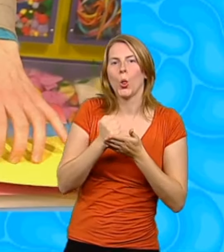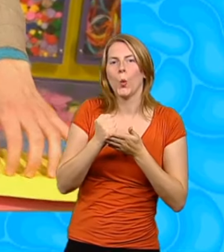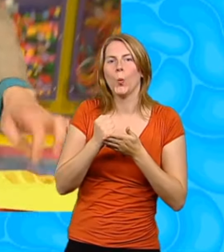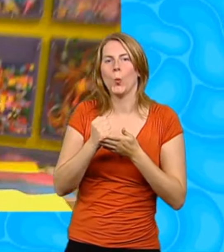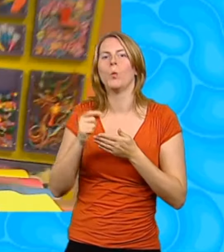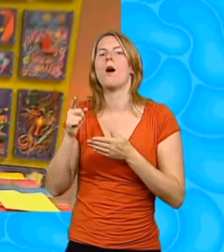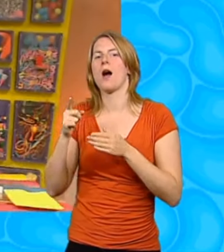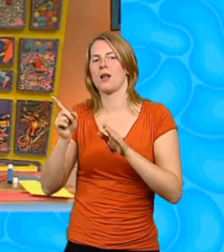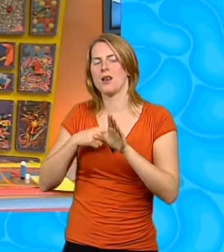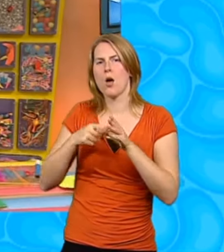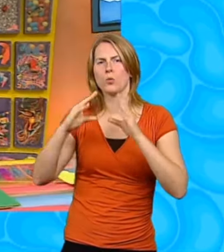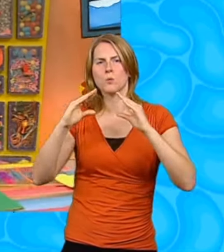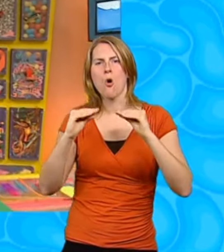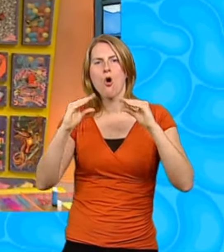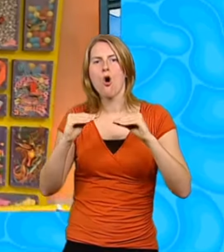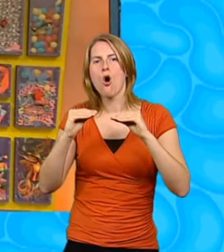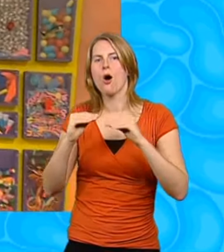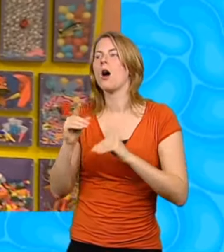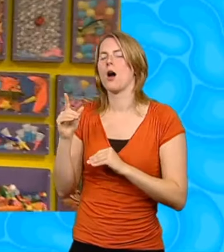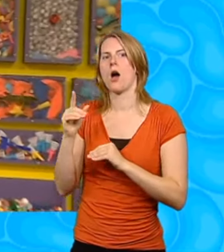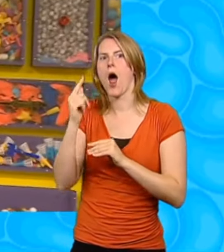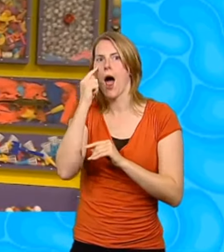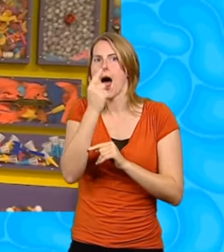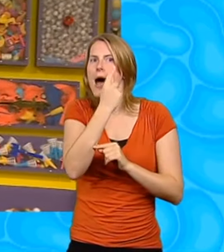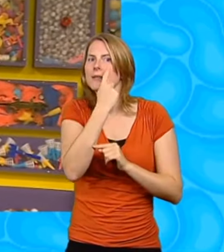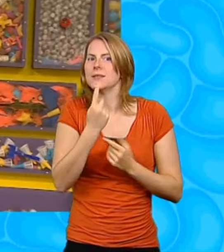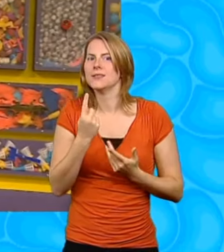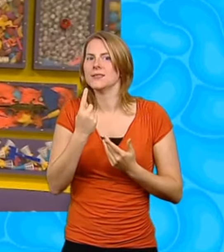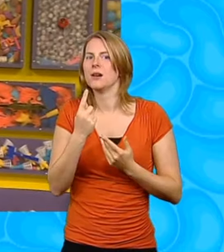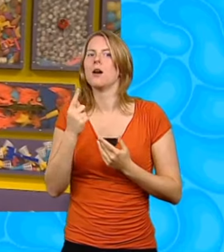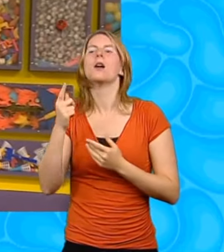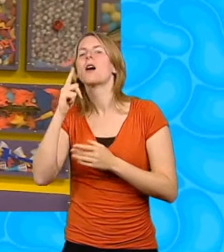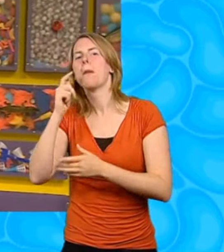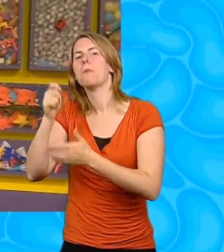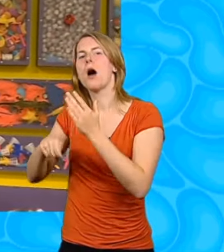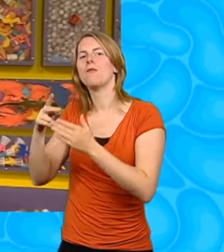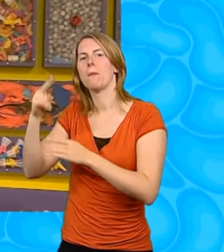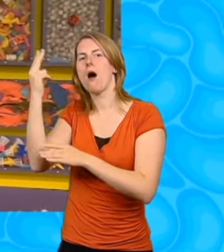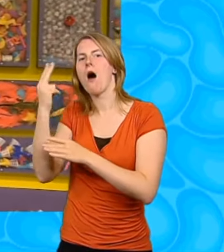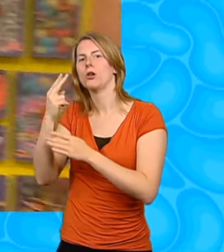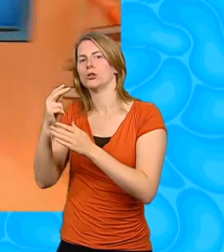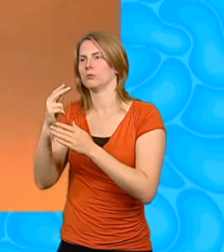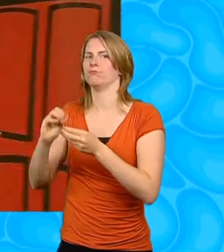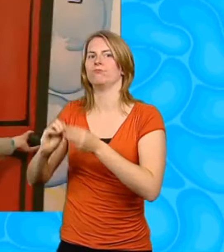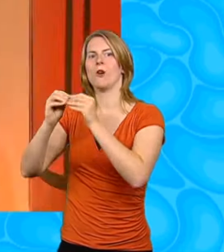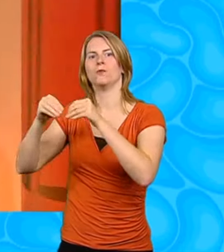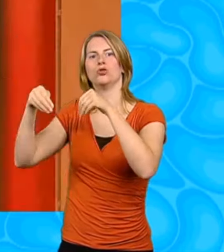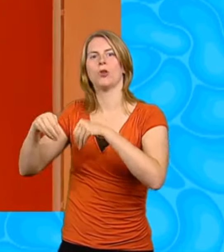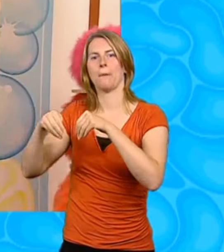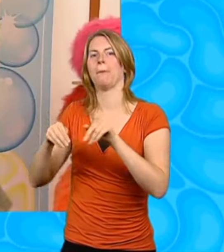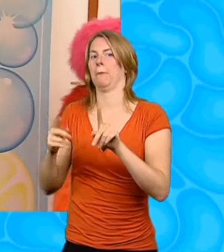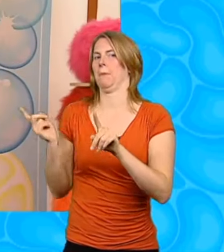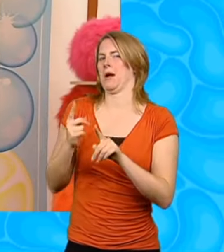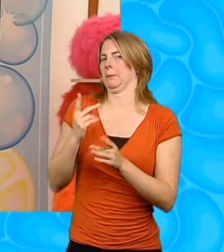yellow sponge. And also, some googly eyes, which you can get from any arty and crafty shop. I'll be back in a tick.